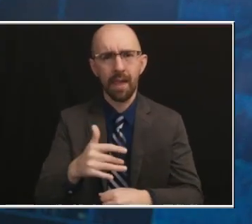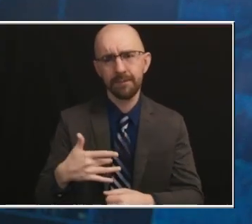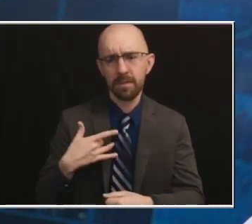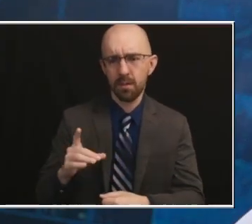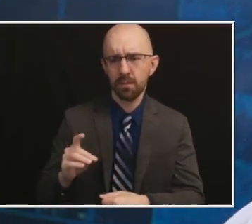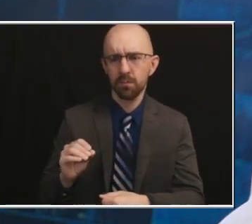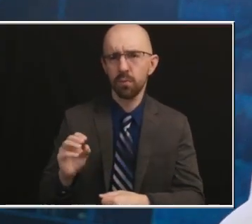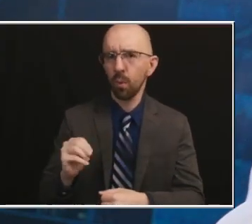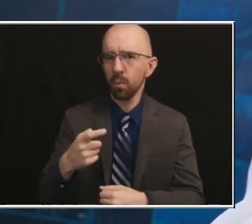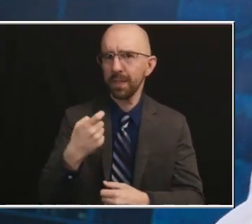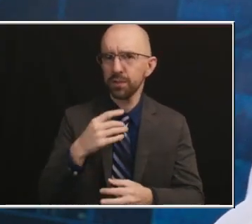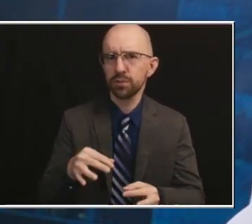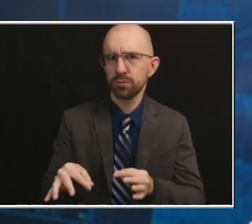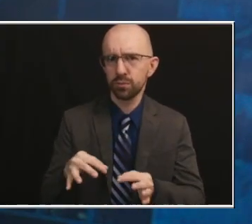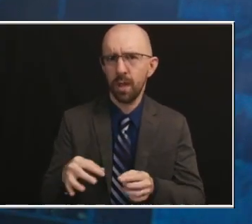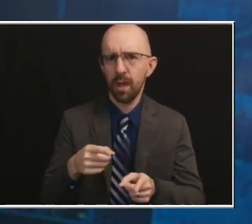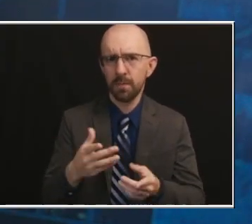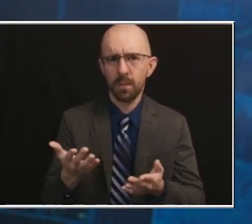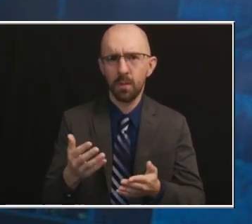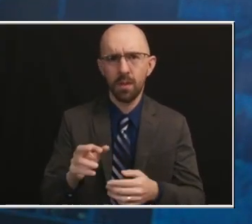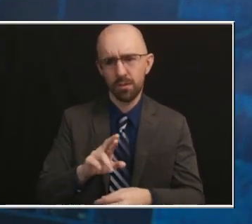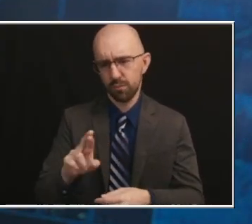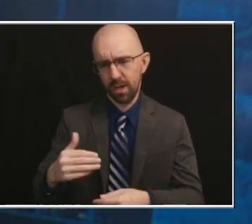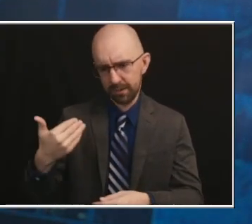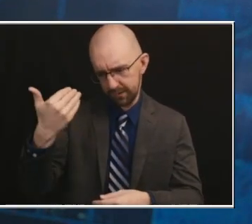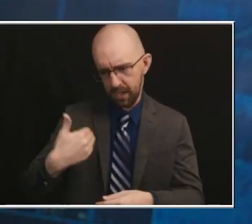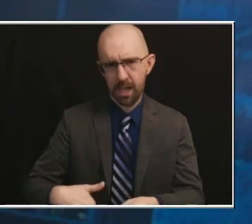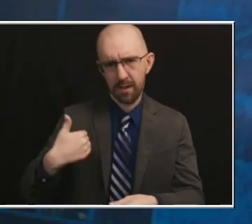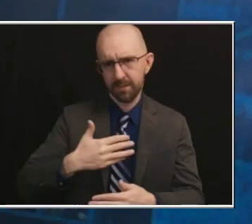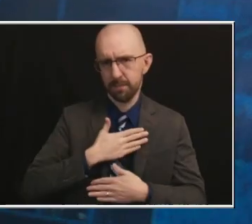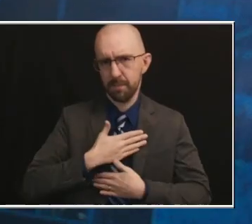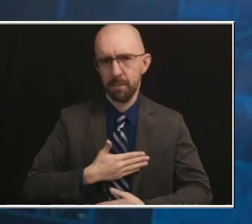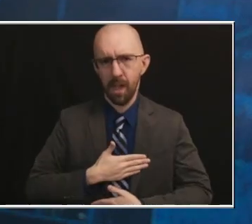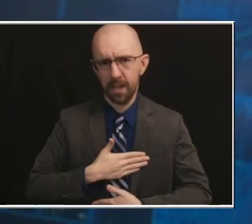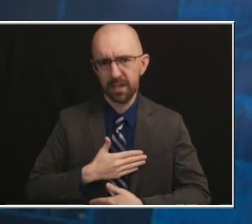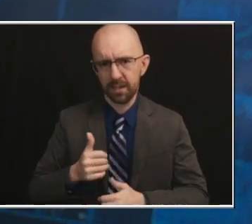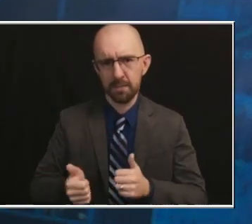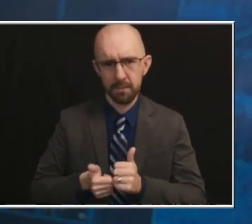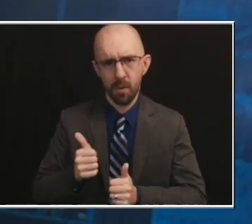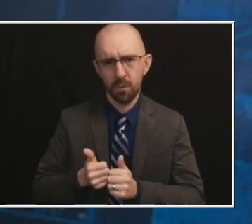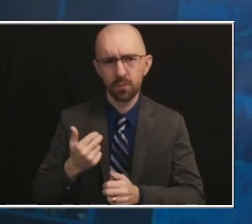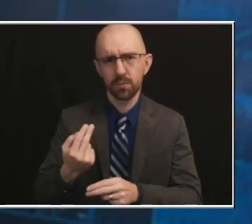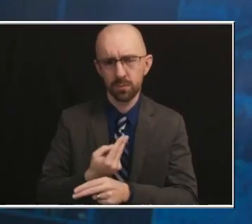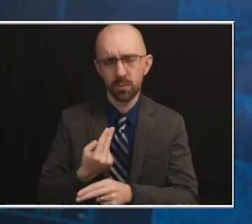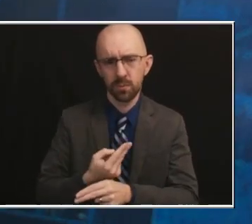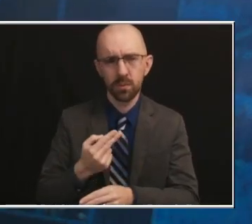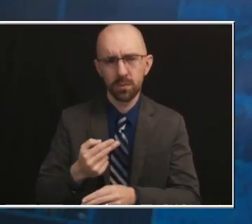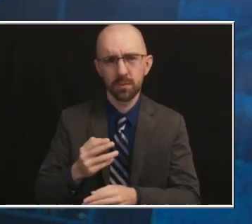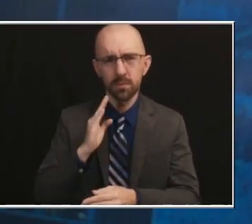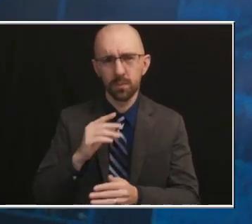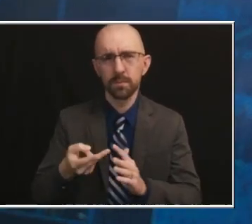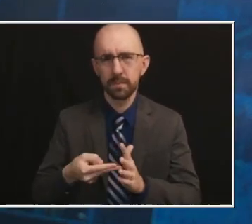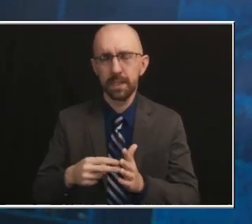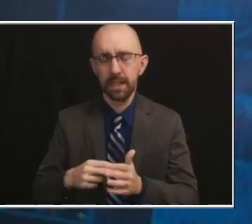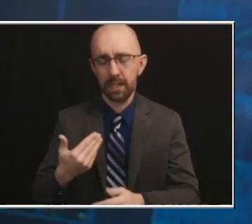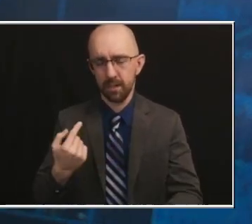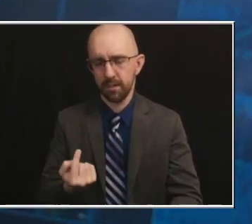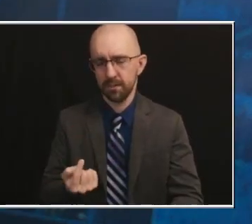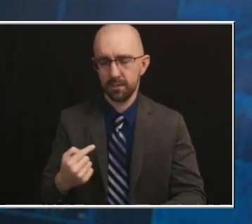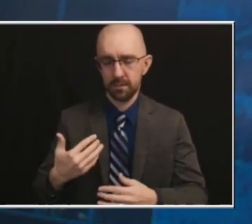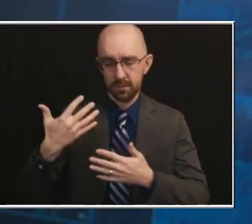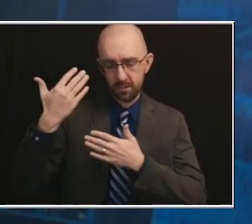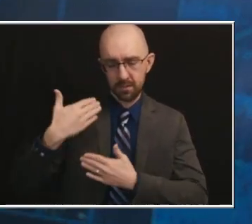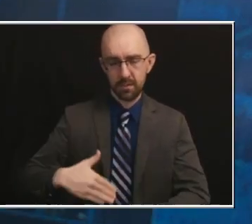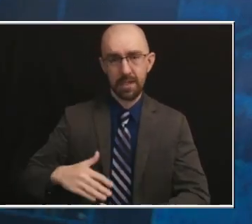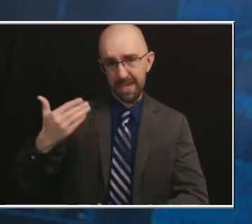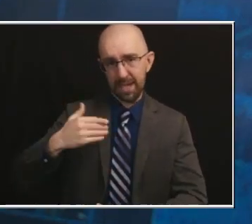and then Wow. with the right side of his body being most used, it would implicate the left temporal lobe then. So, yeah, just